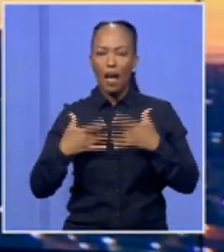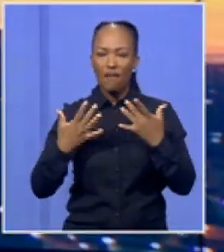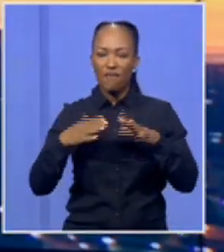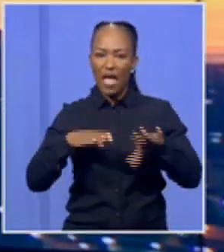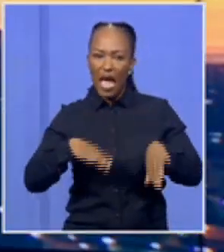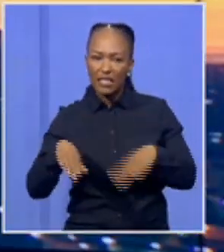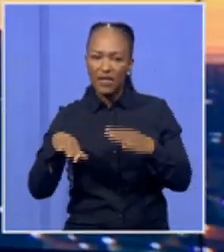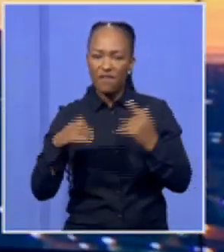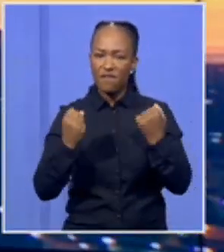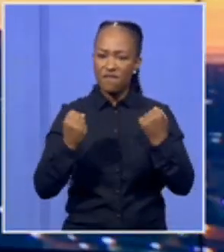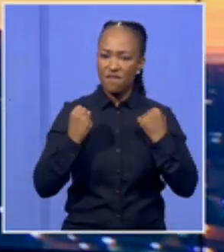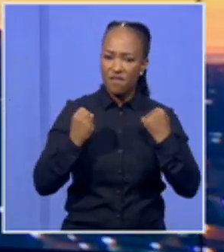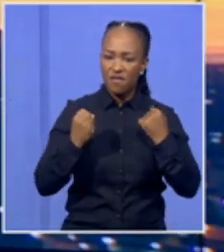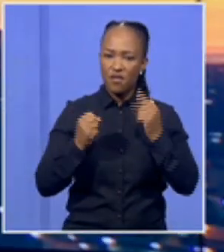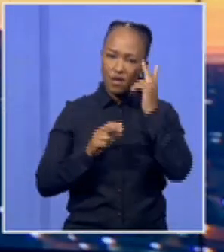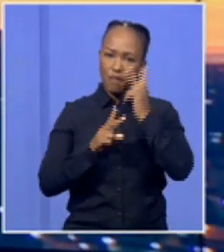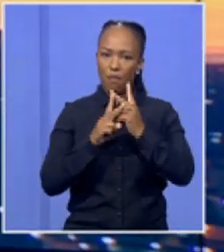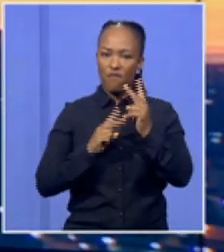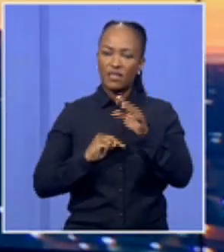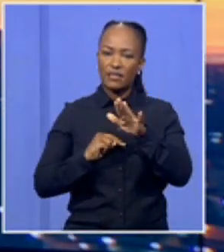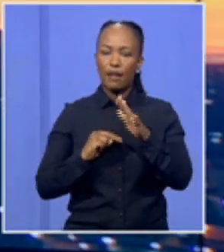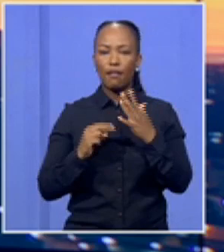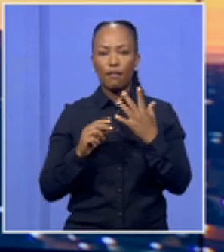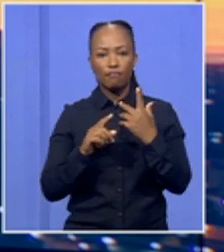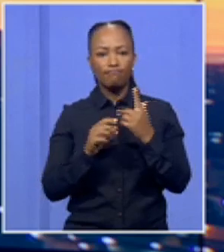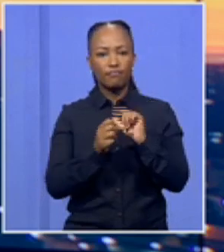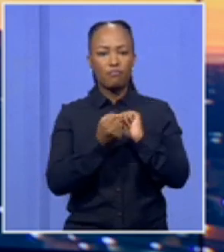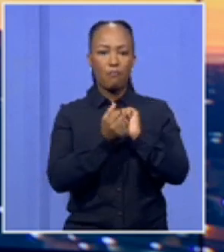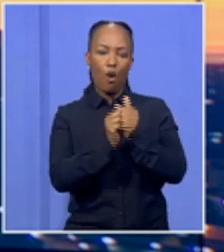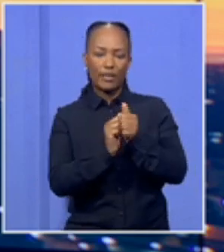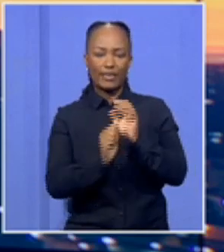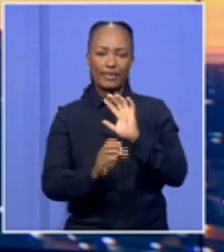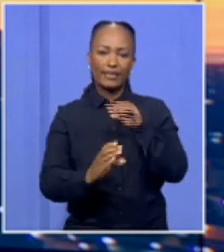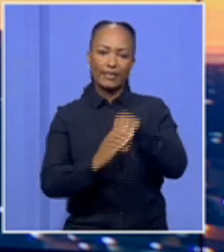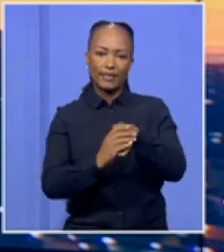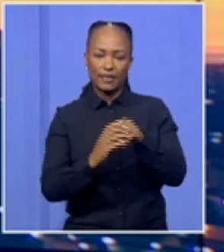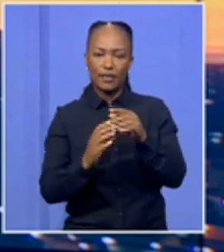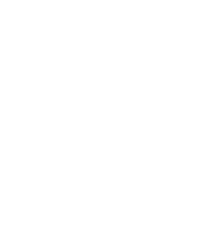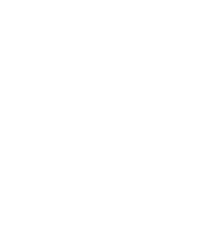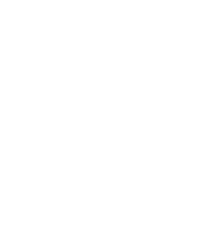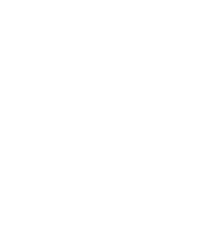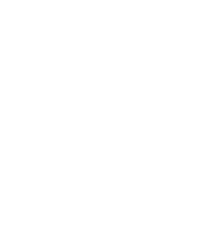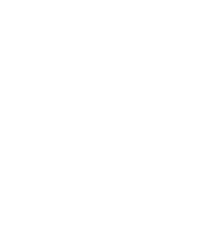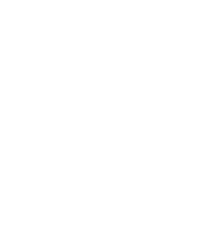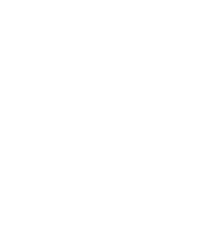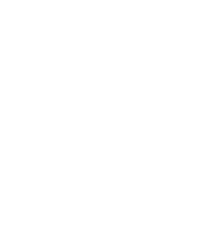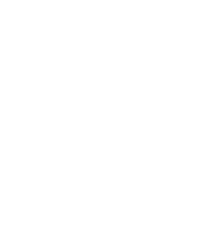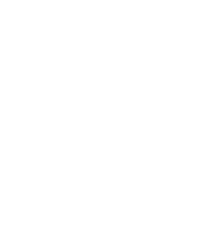professional athlete, and what are some of those essential supplements that one should be taking.